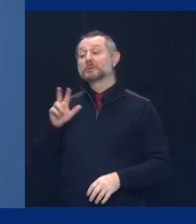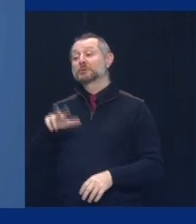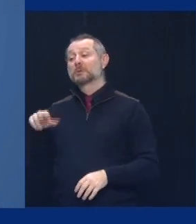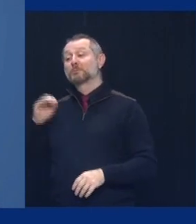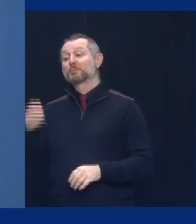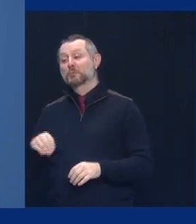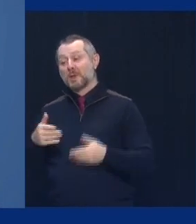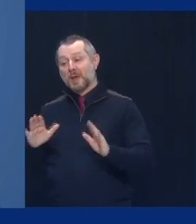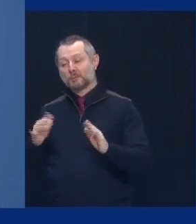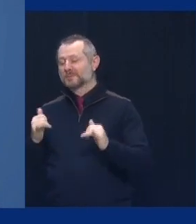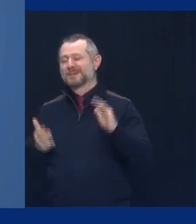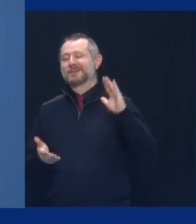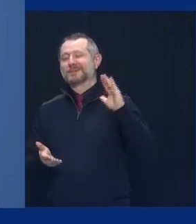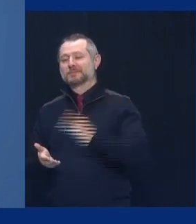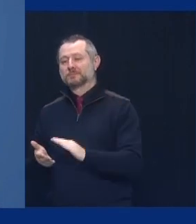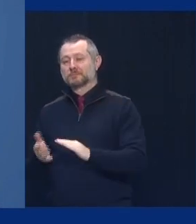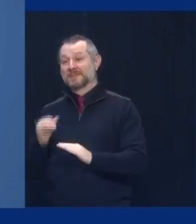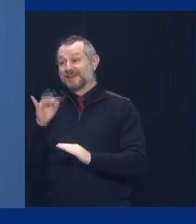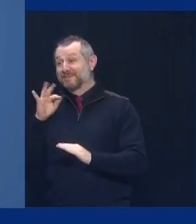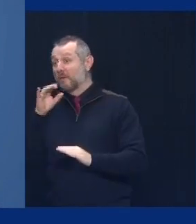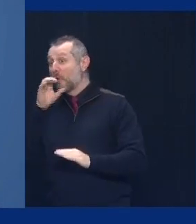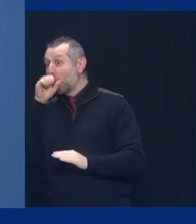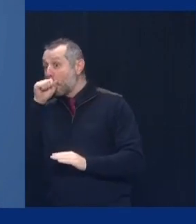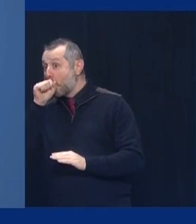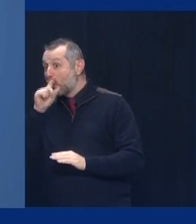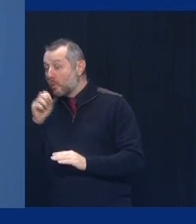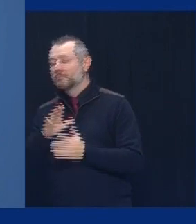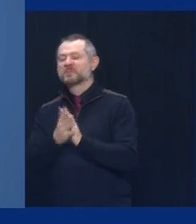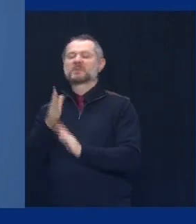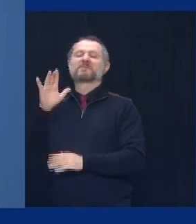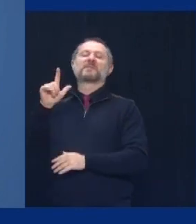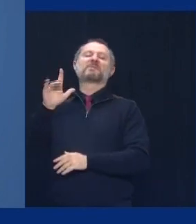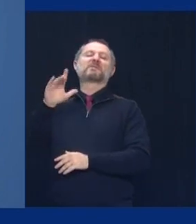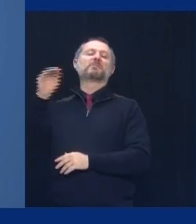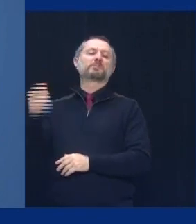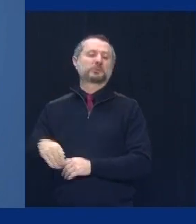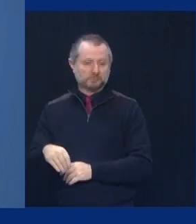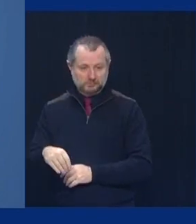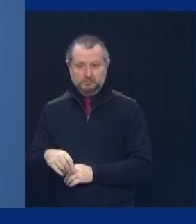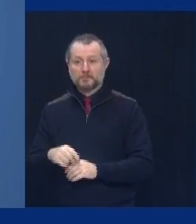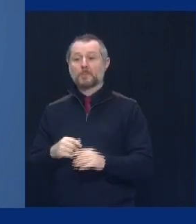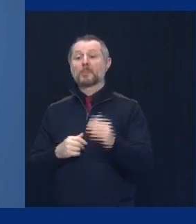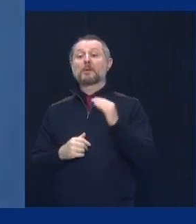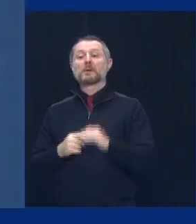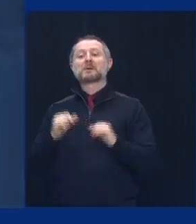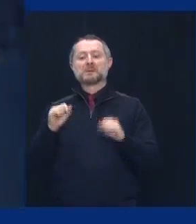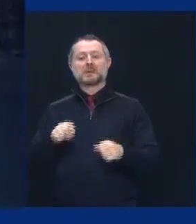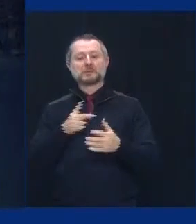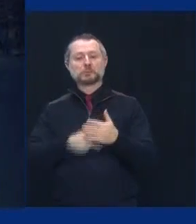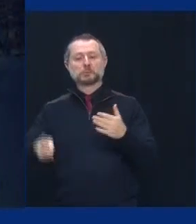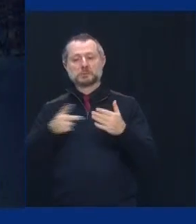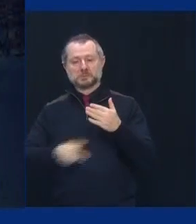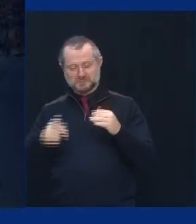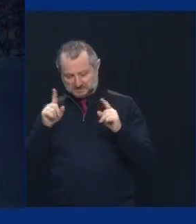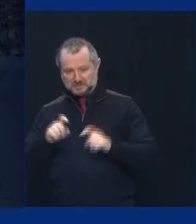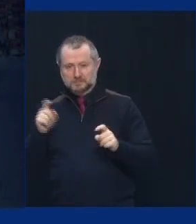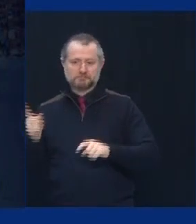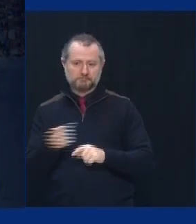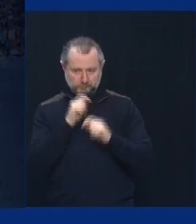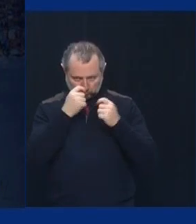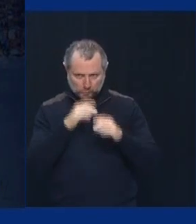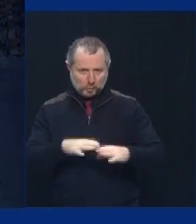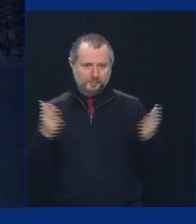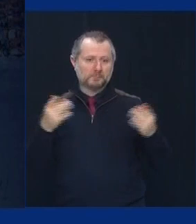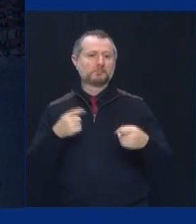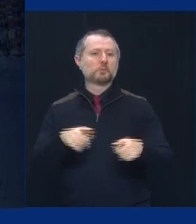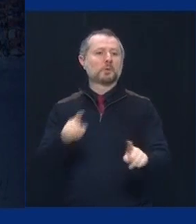go to 25%. They do biweekly testing. It would be weekly testing, but they can operate in an orange zone.